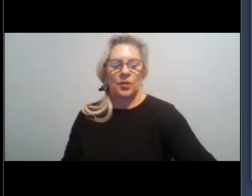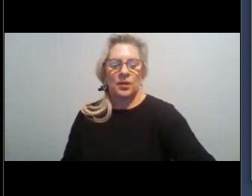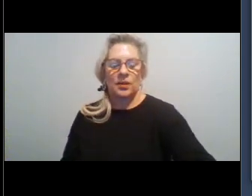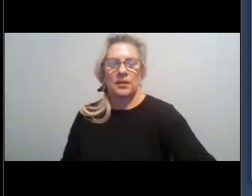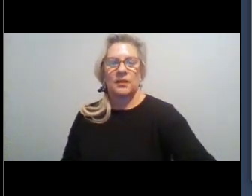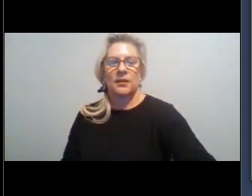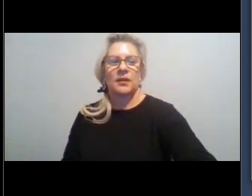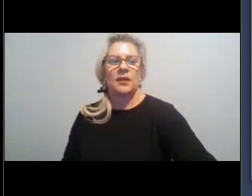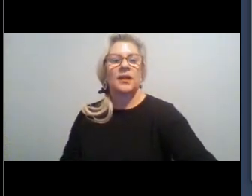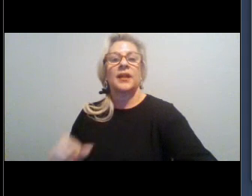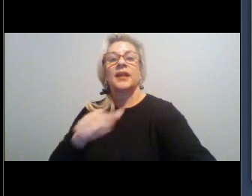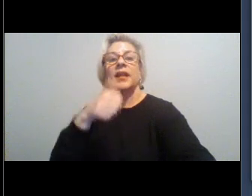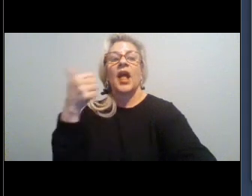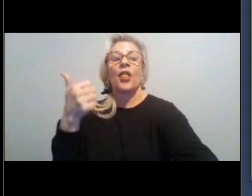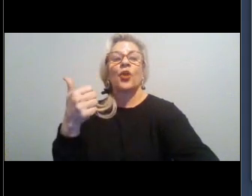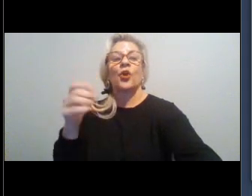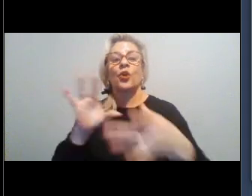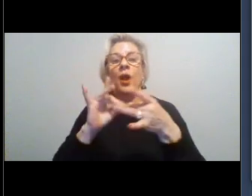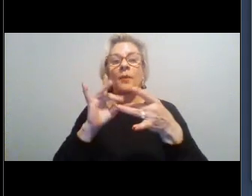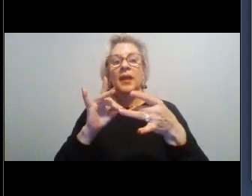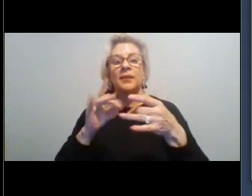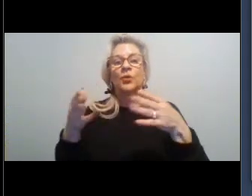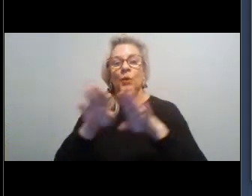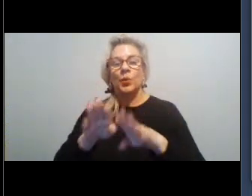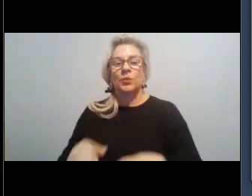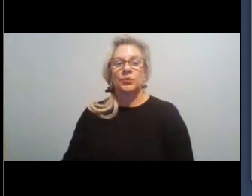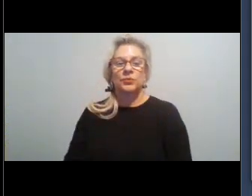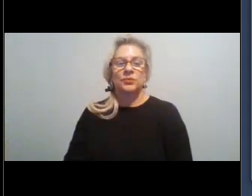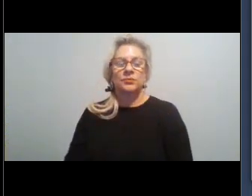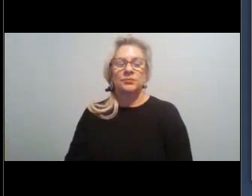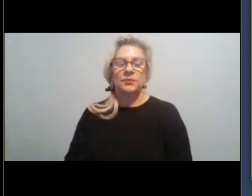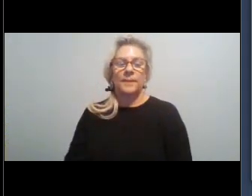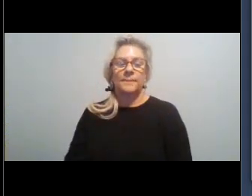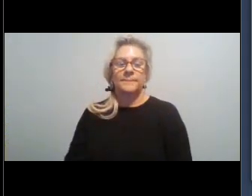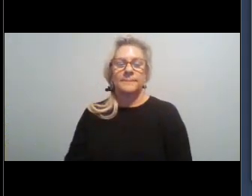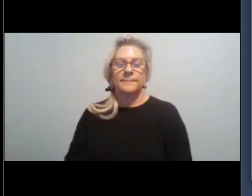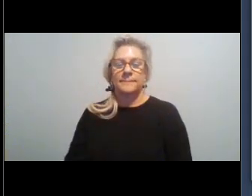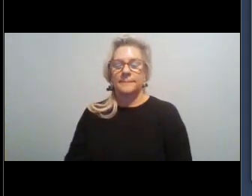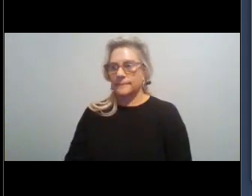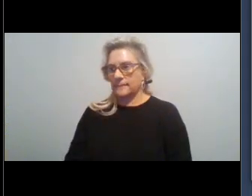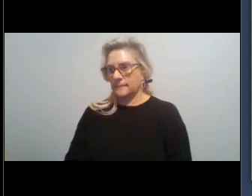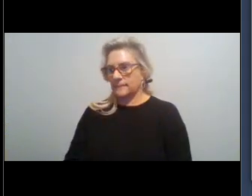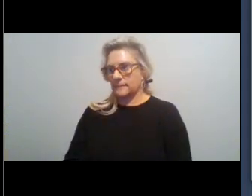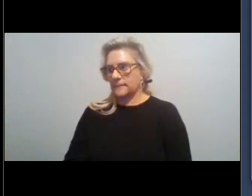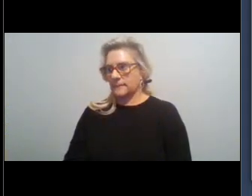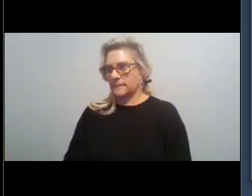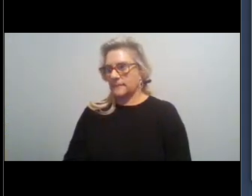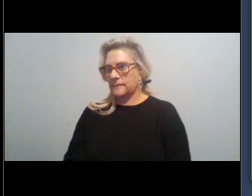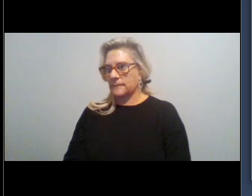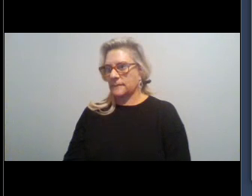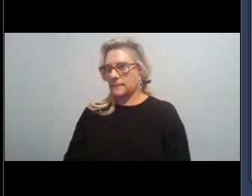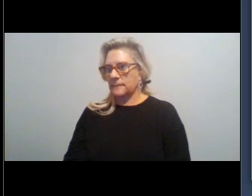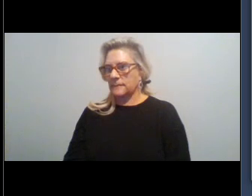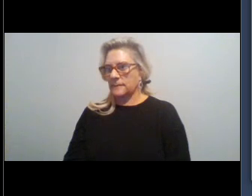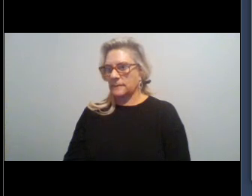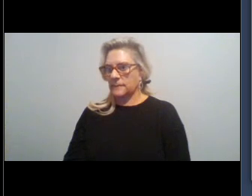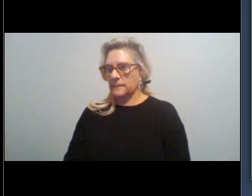other comments from commissioners before I close? I'll wait. Yeah. Before I close the hearing?